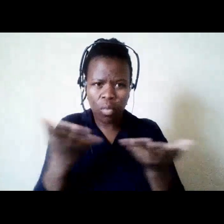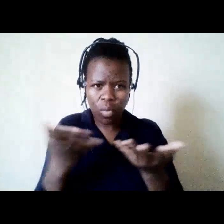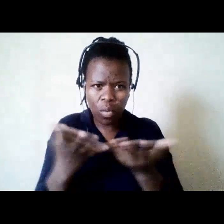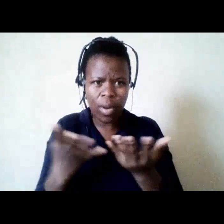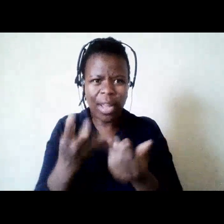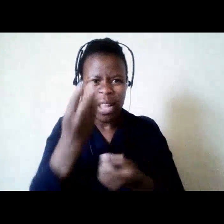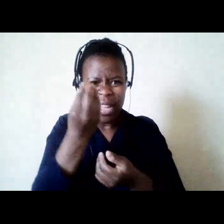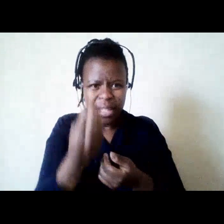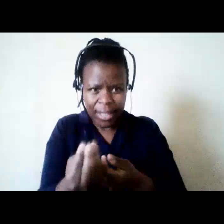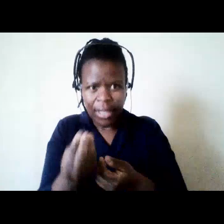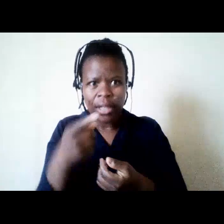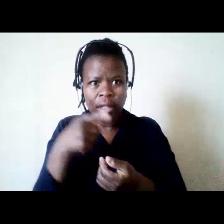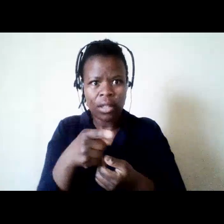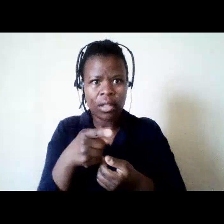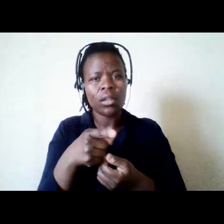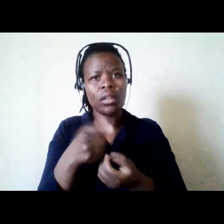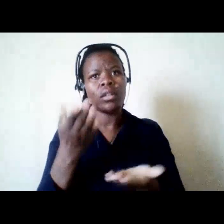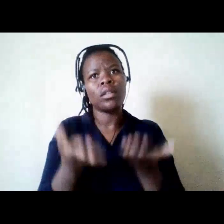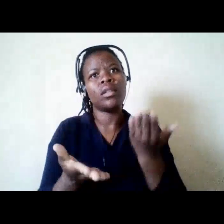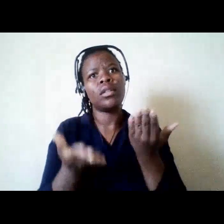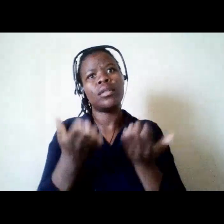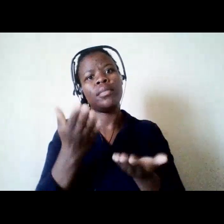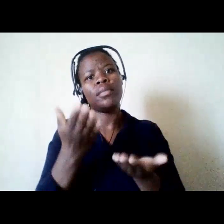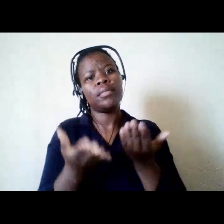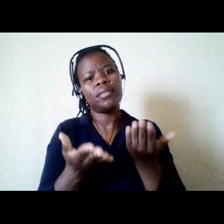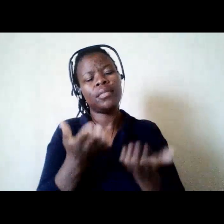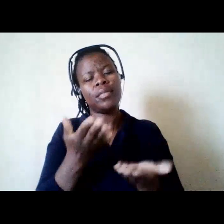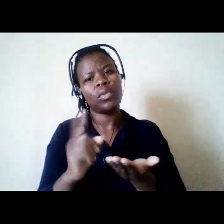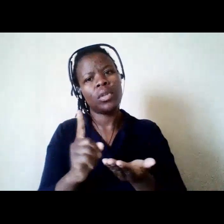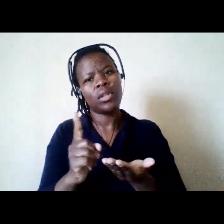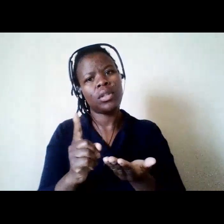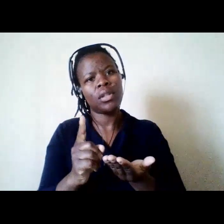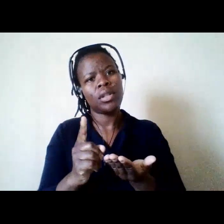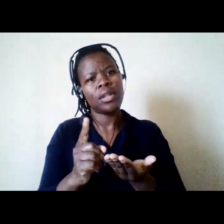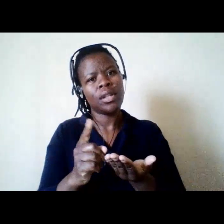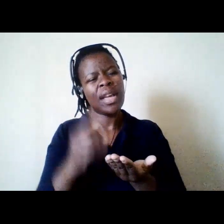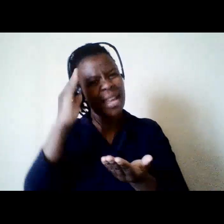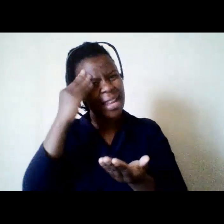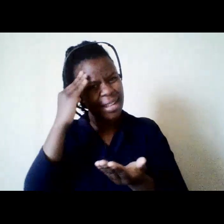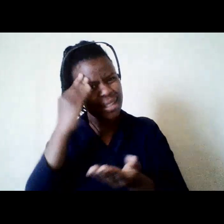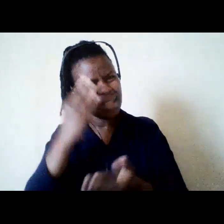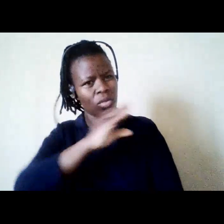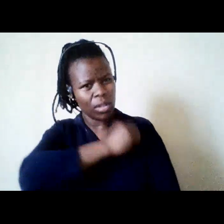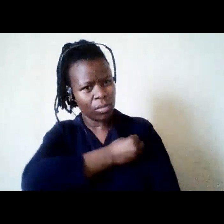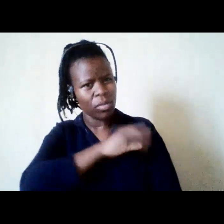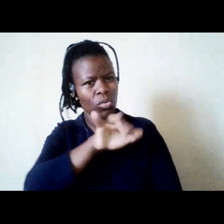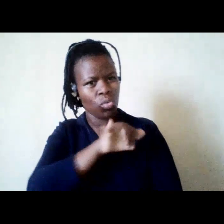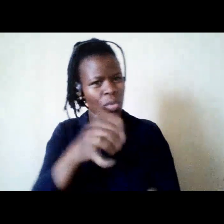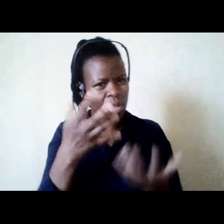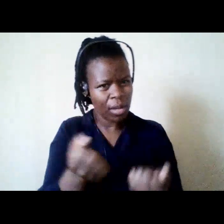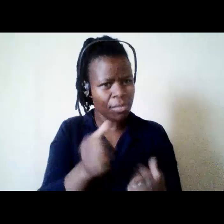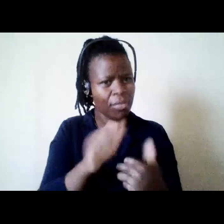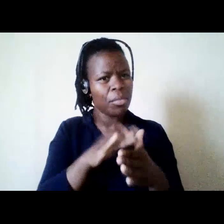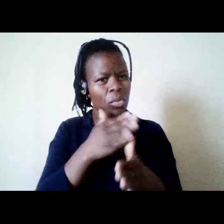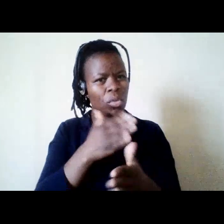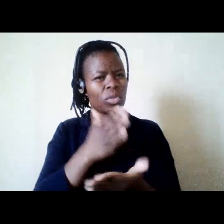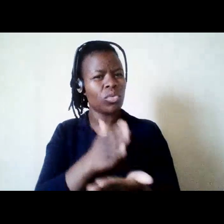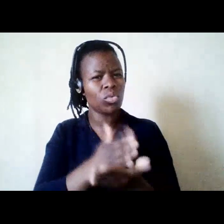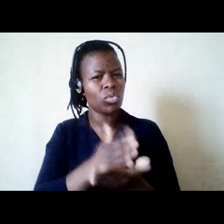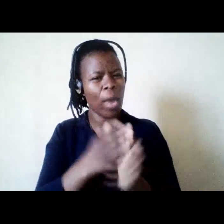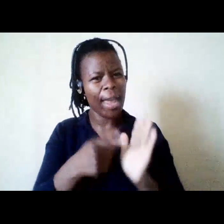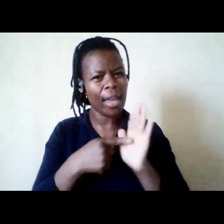more to the intellectual disability that they already have, because they're not being exposed